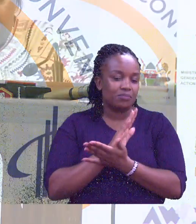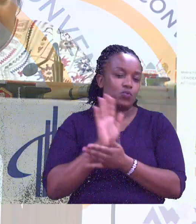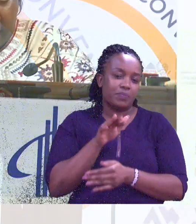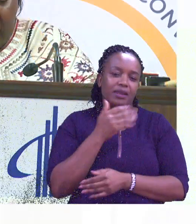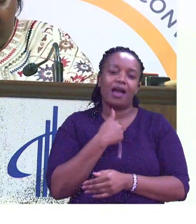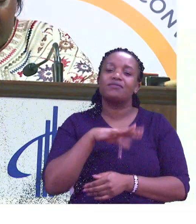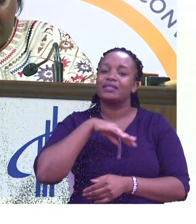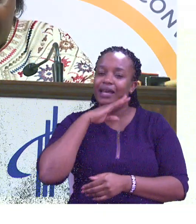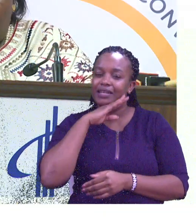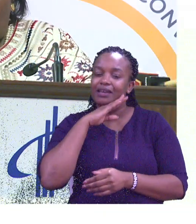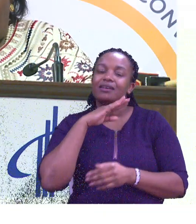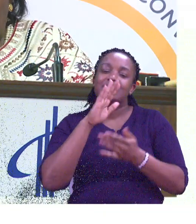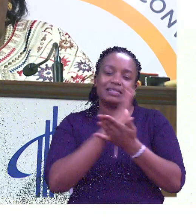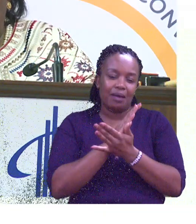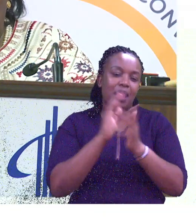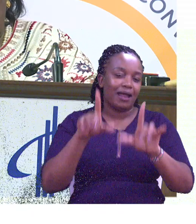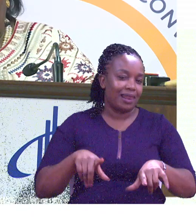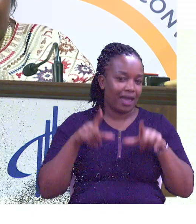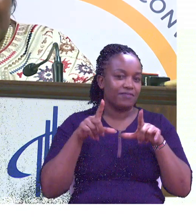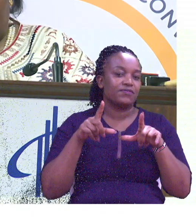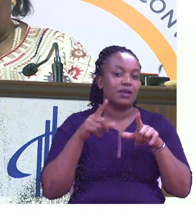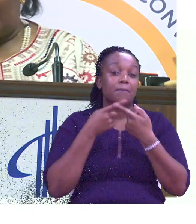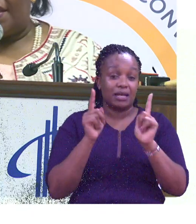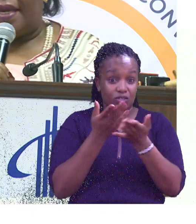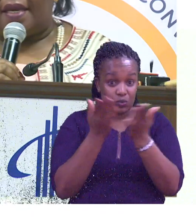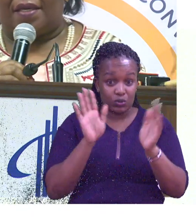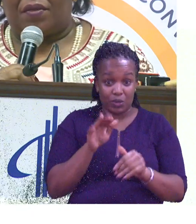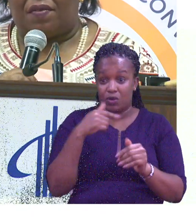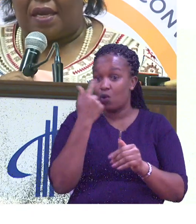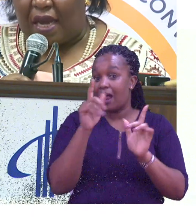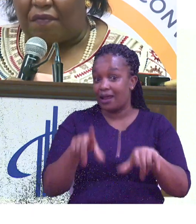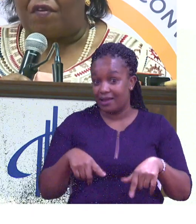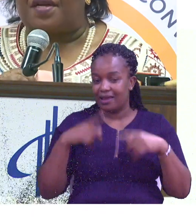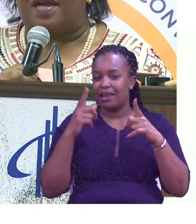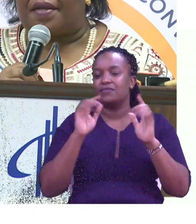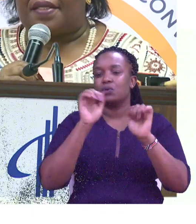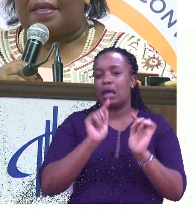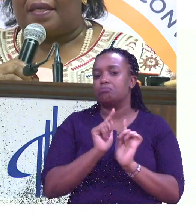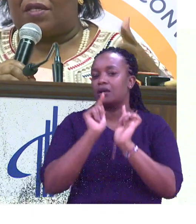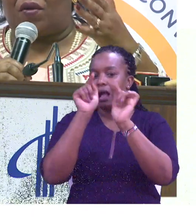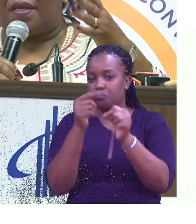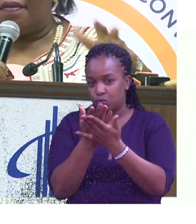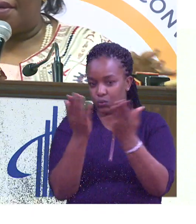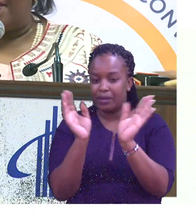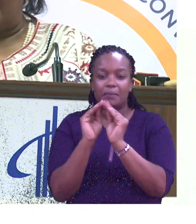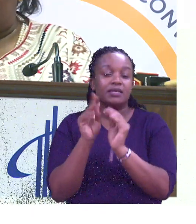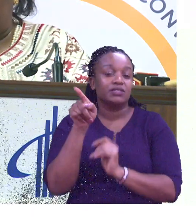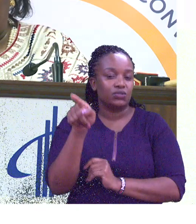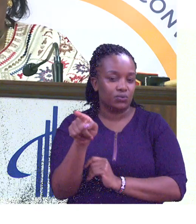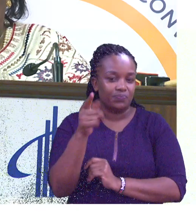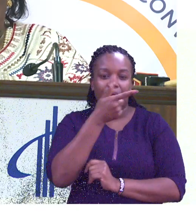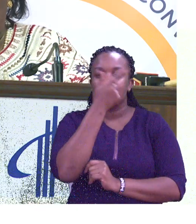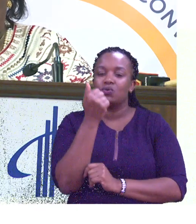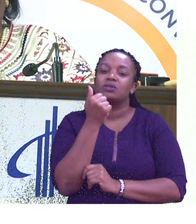but those who are still alive will come to you, because those days Kenya did not even have foreign currency. It only liberalized